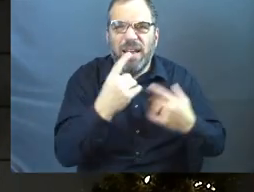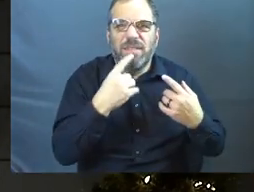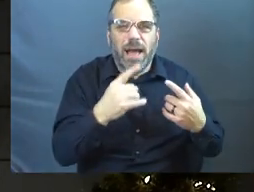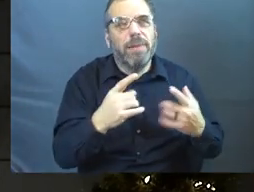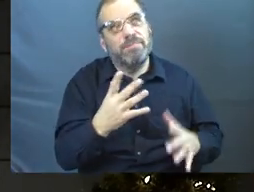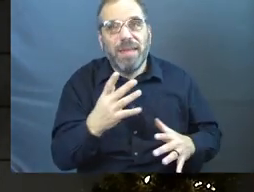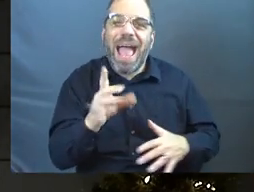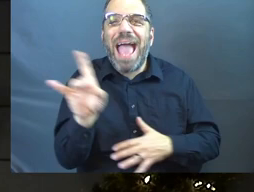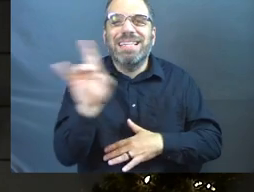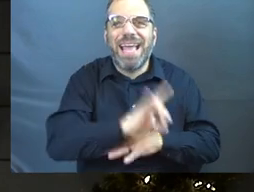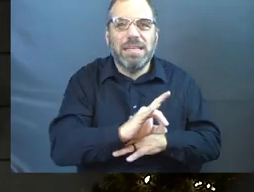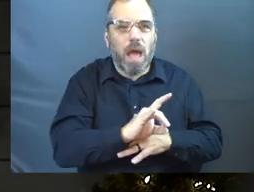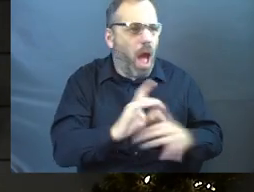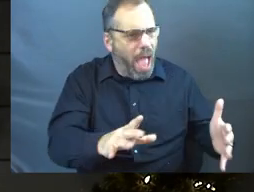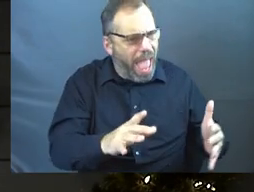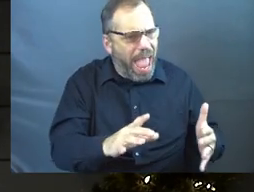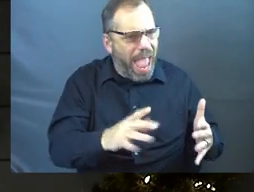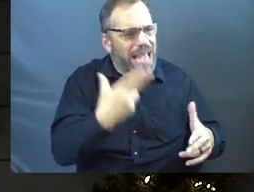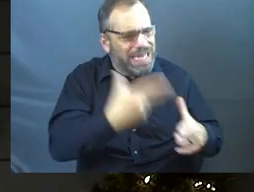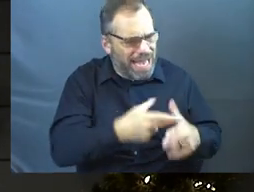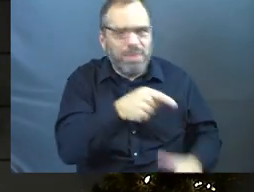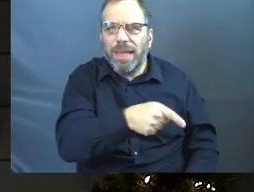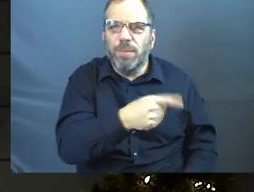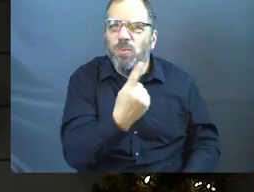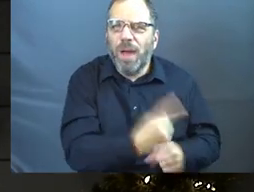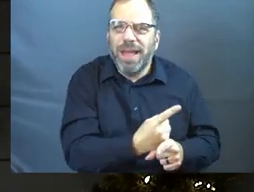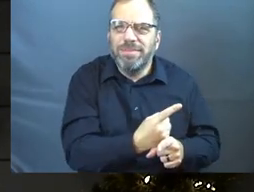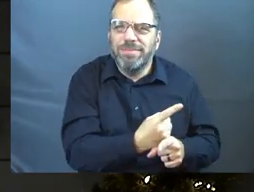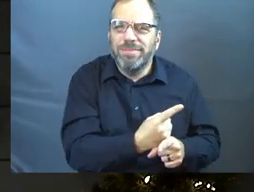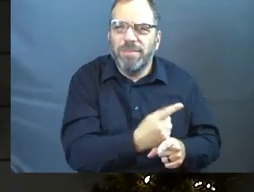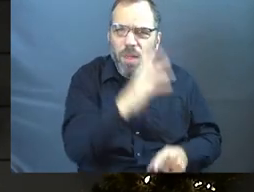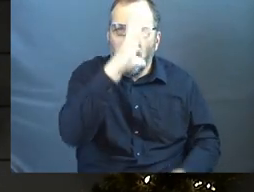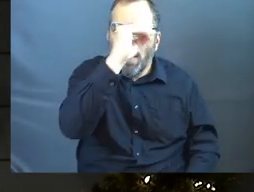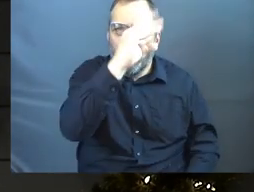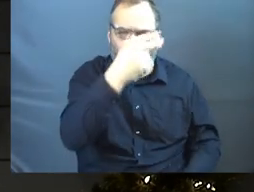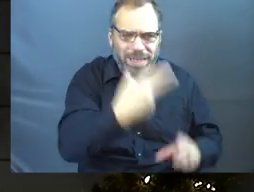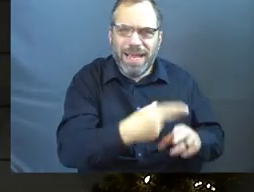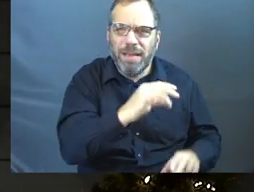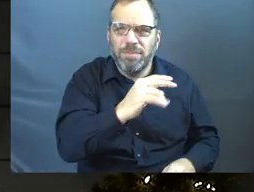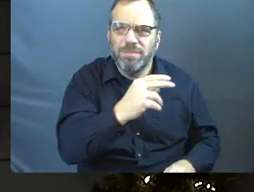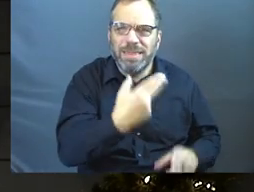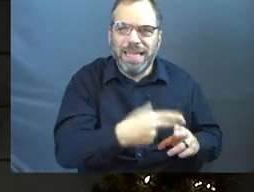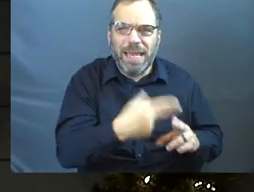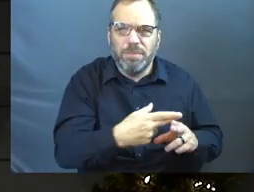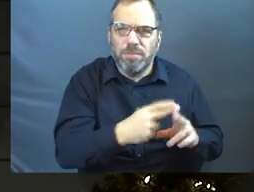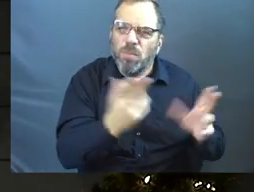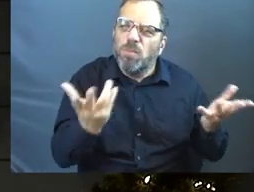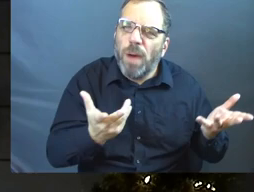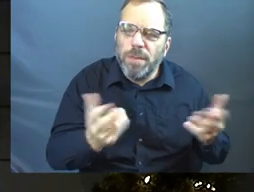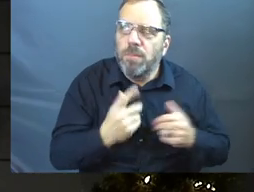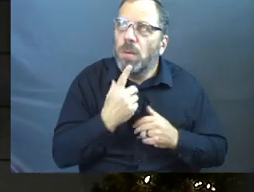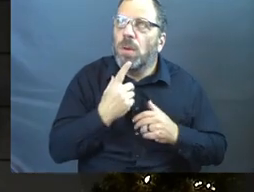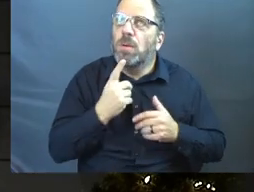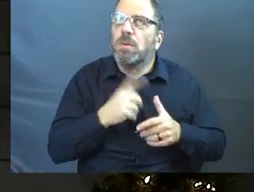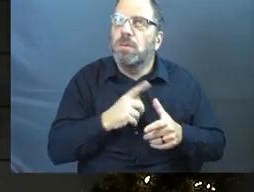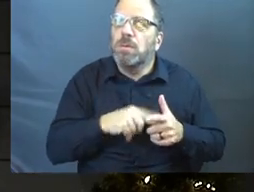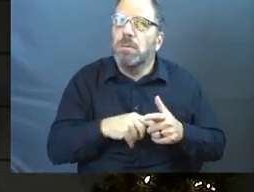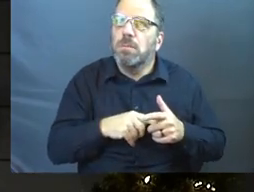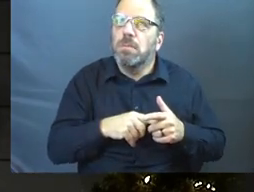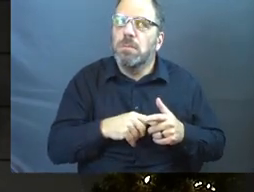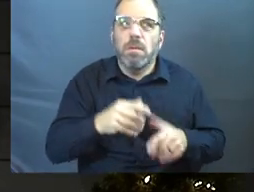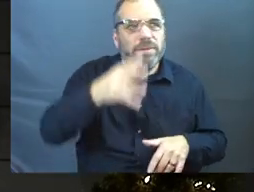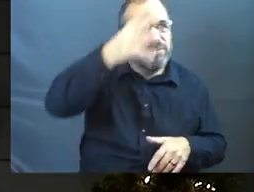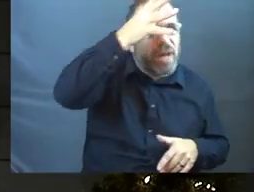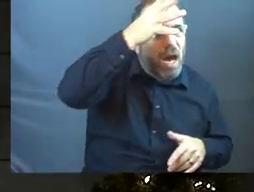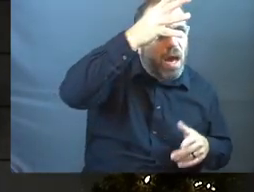which is kind of crazy, 8 days later, they're like, hey, we should probably name him. You know what I mean? We should probably give him a name. What do you guys think? And they're like, you know, do we name him after